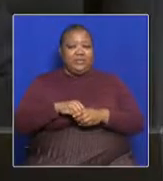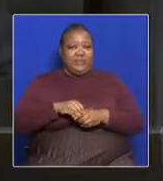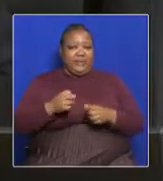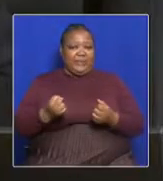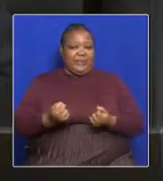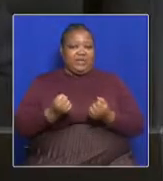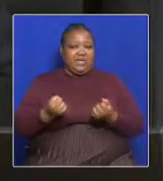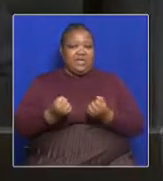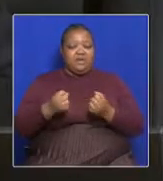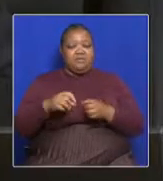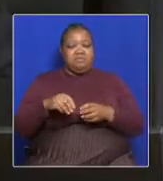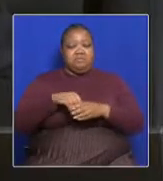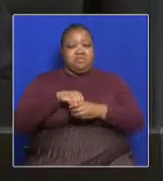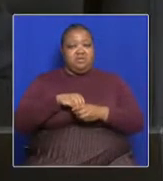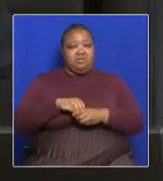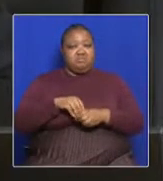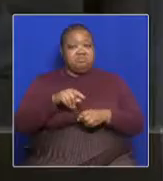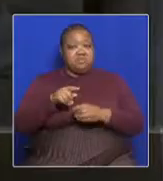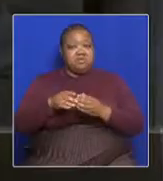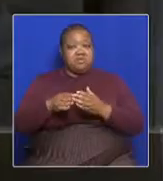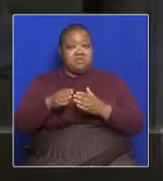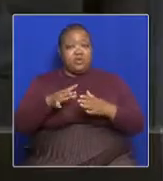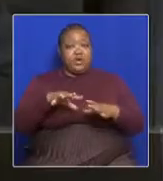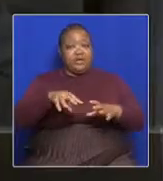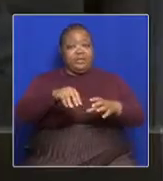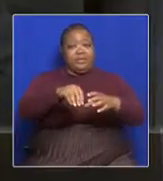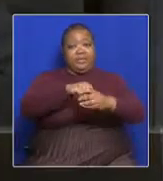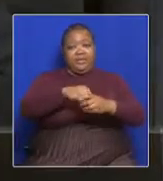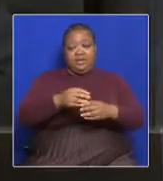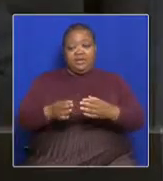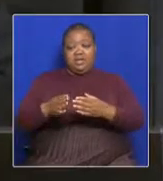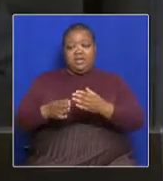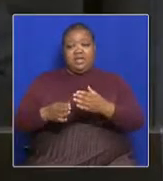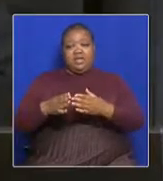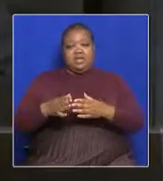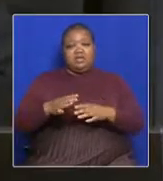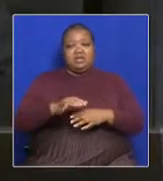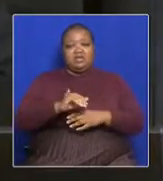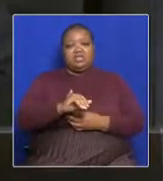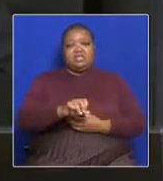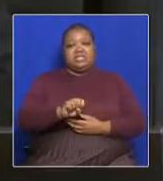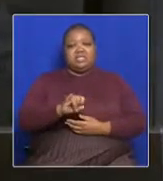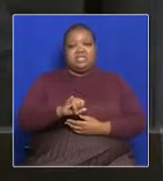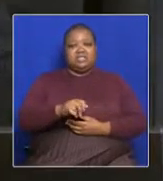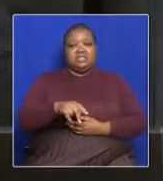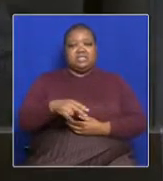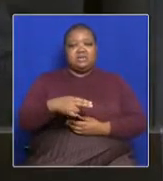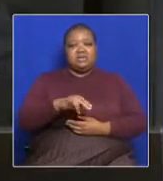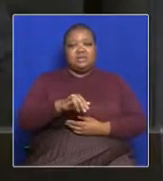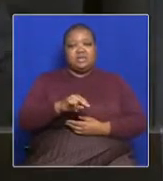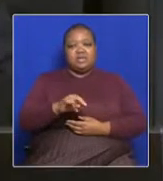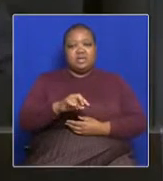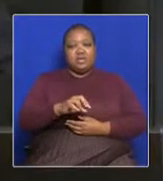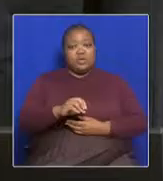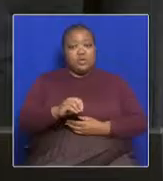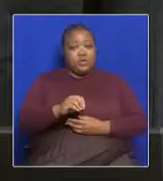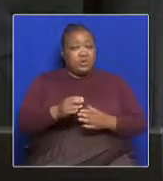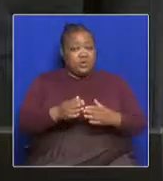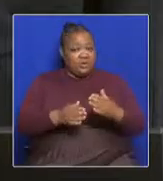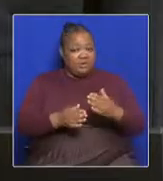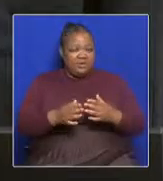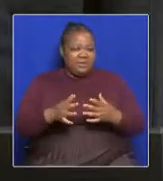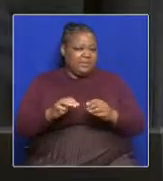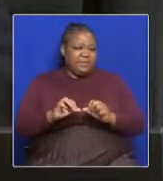not end at Isipingo police station. It carried on. You